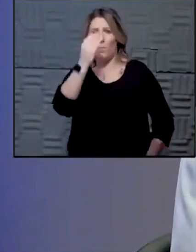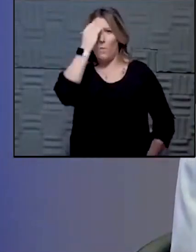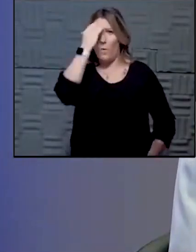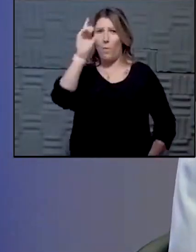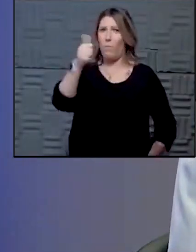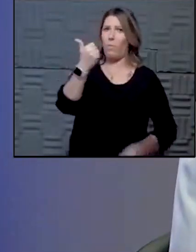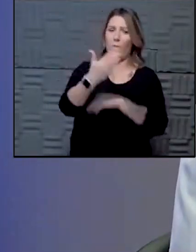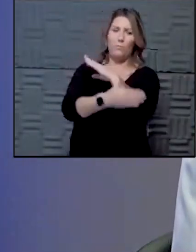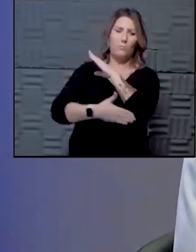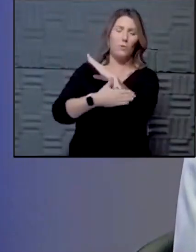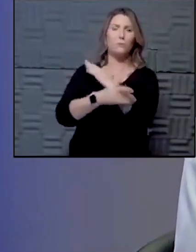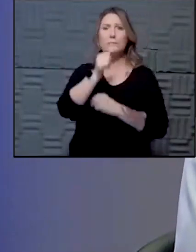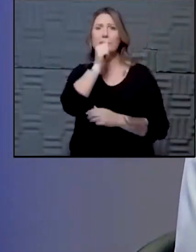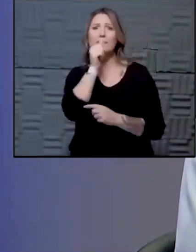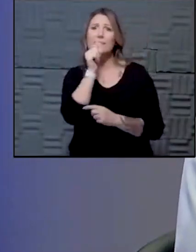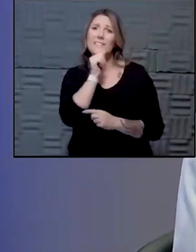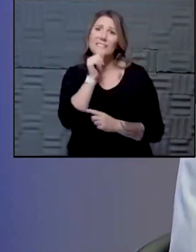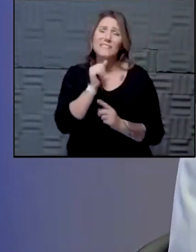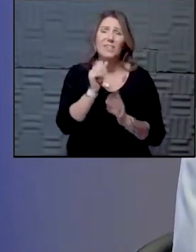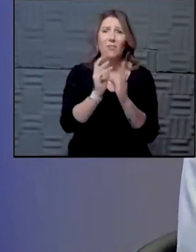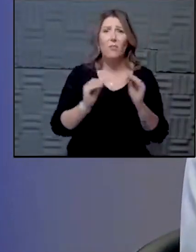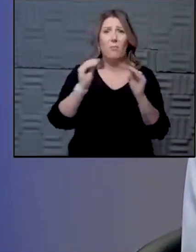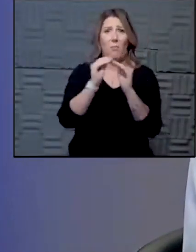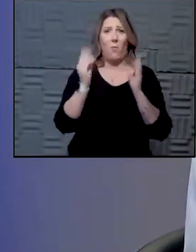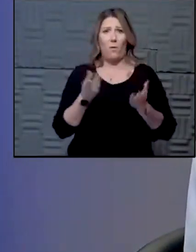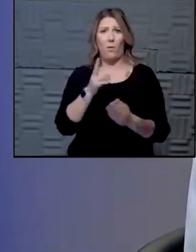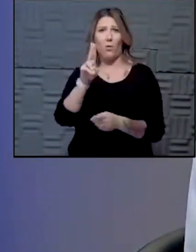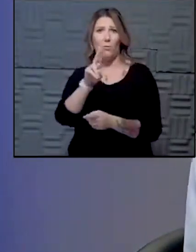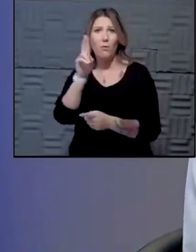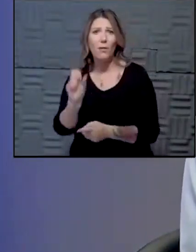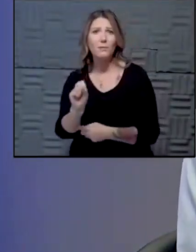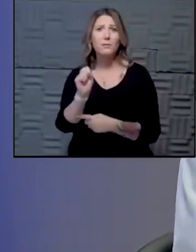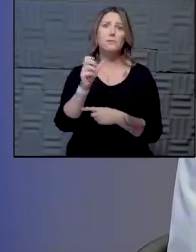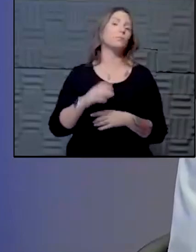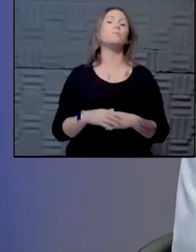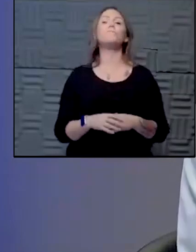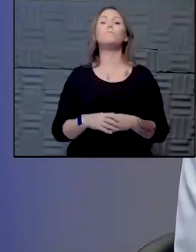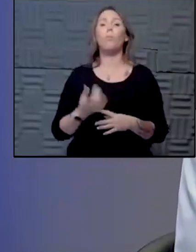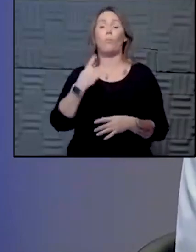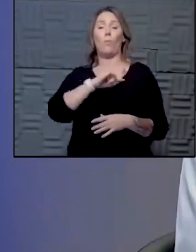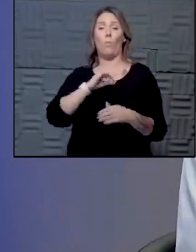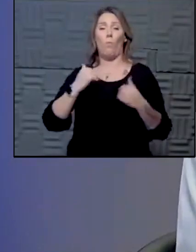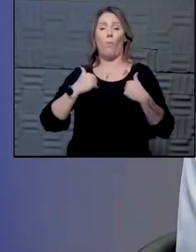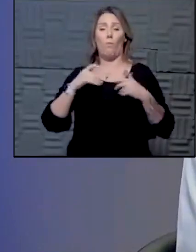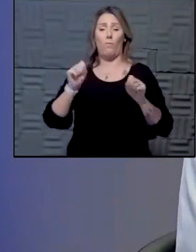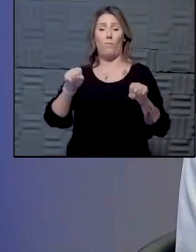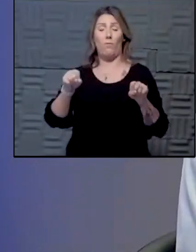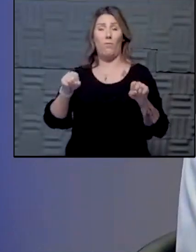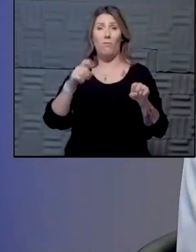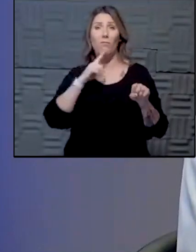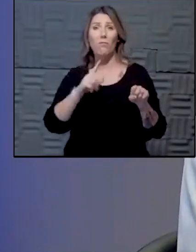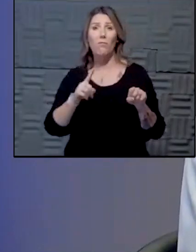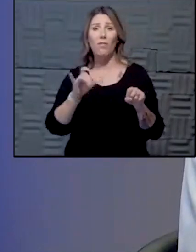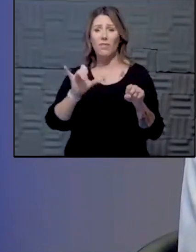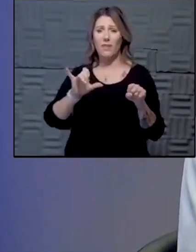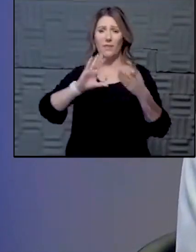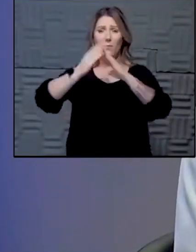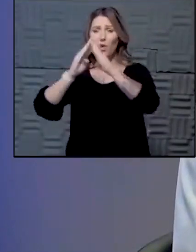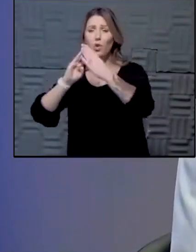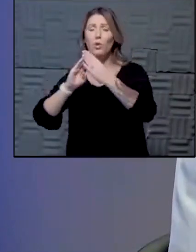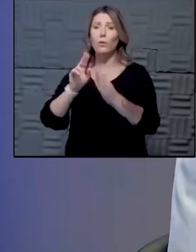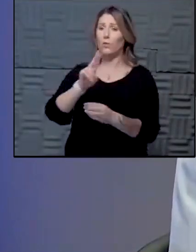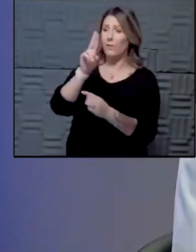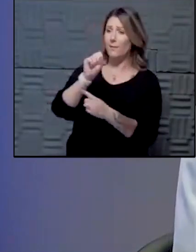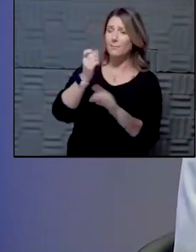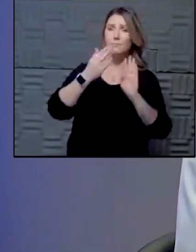suffering greatly, much more than we are or have here in the United States. We have that ability for us, for our community, our United States community,